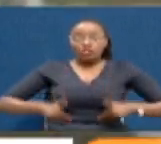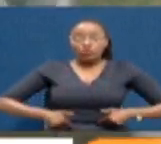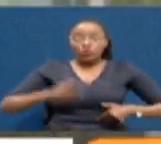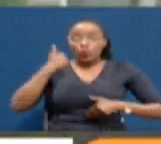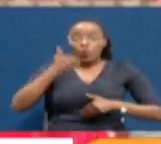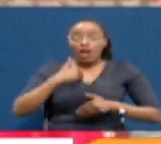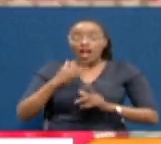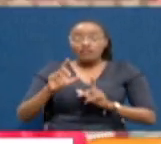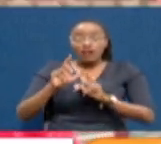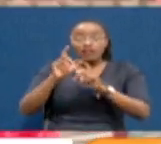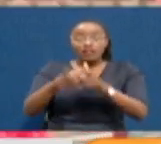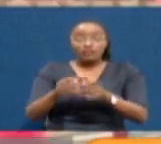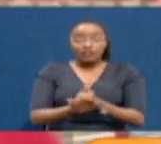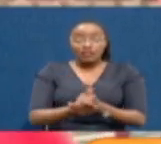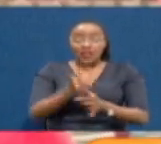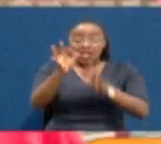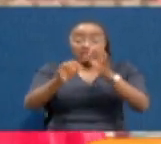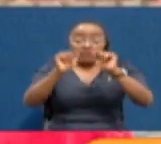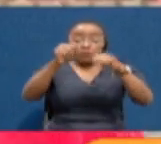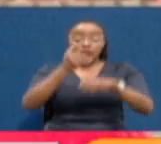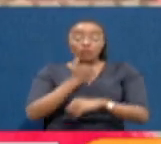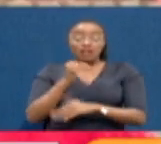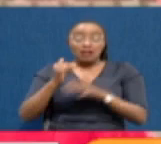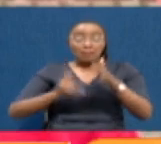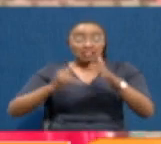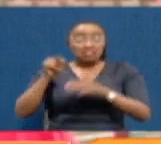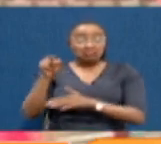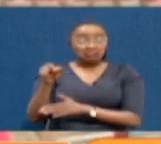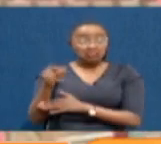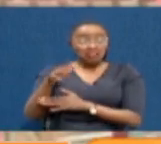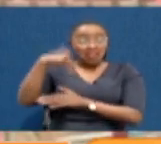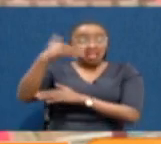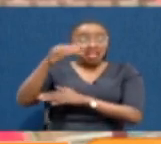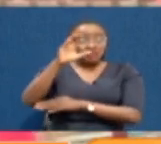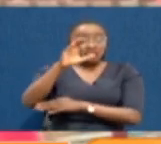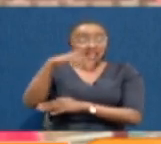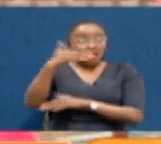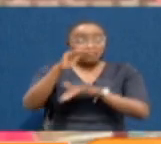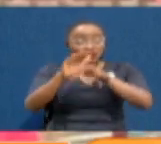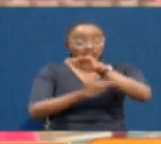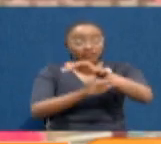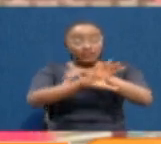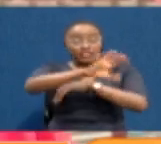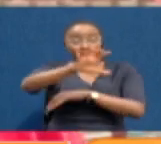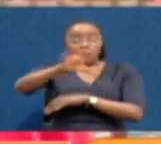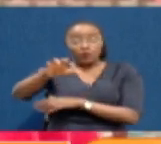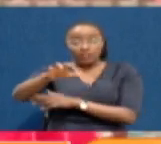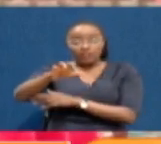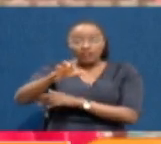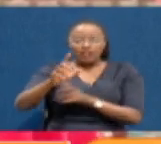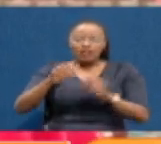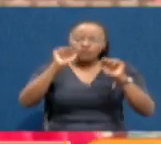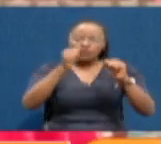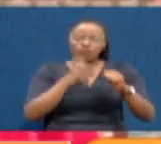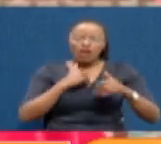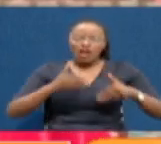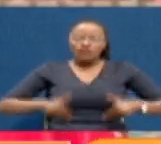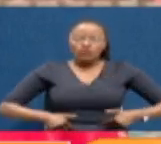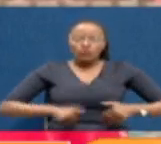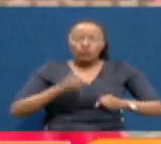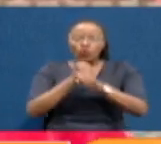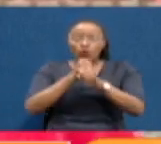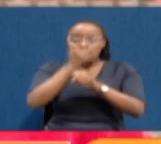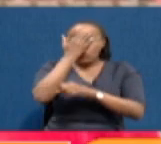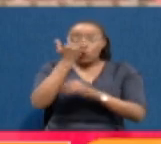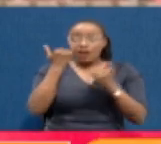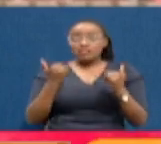walio na vipaji. If we can have these machines in every sub counties, we would have vijanas working, because